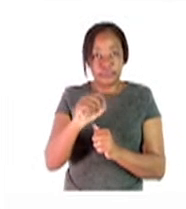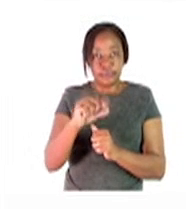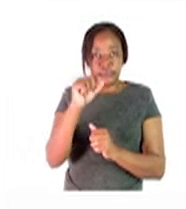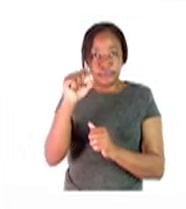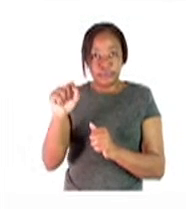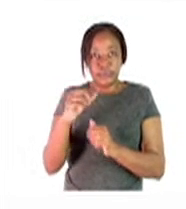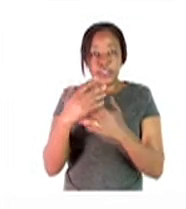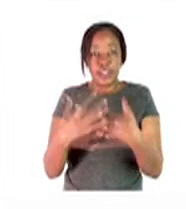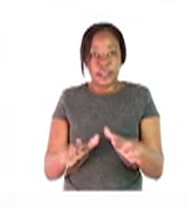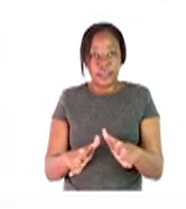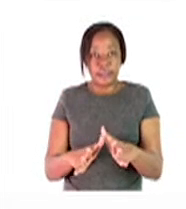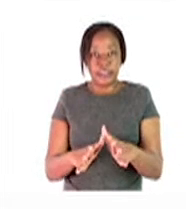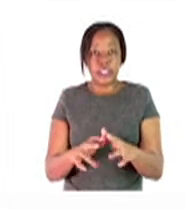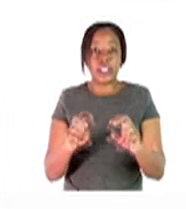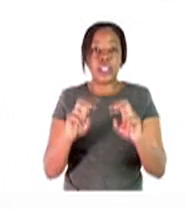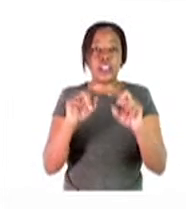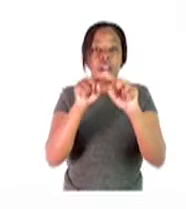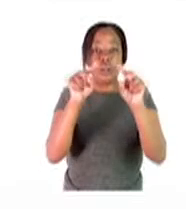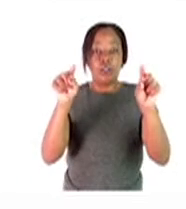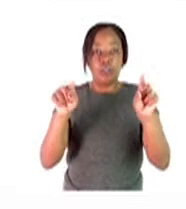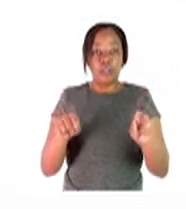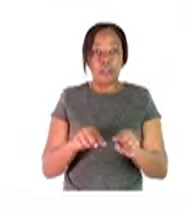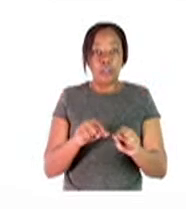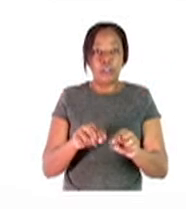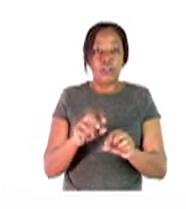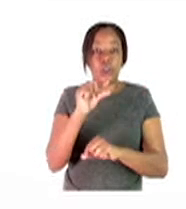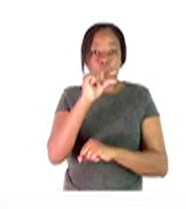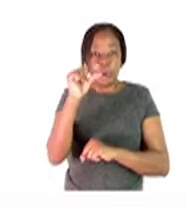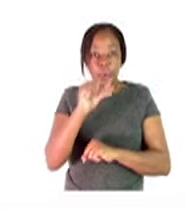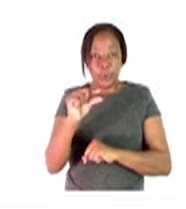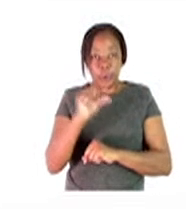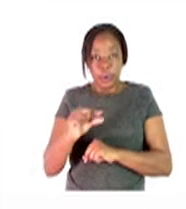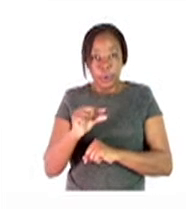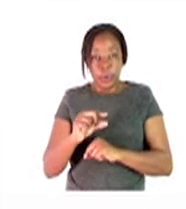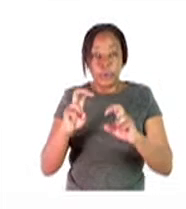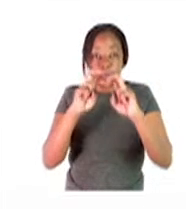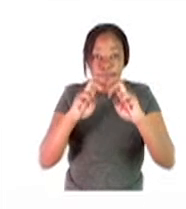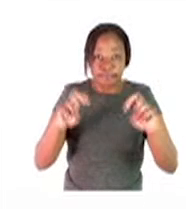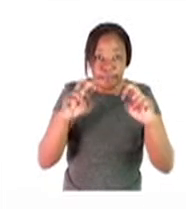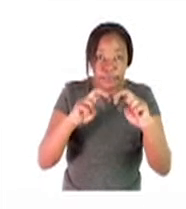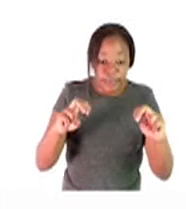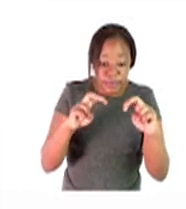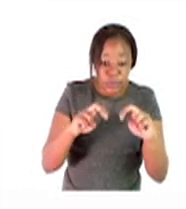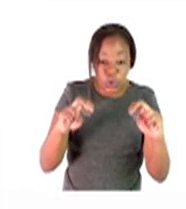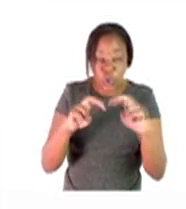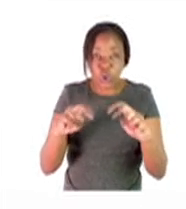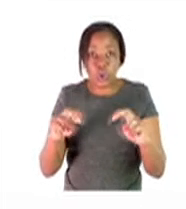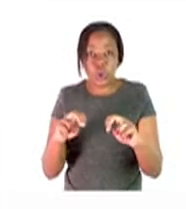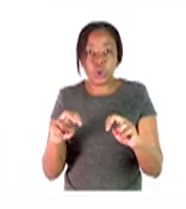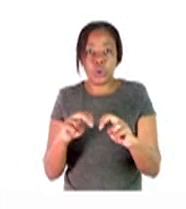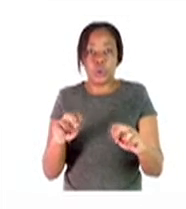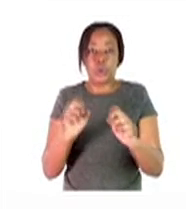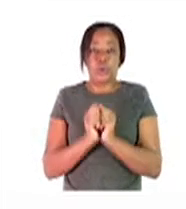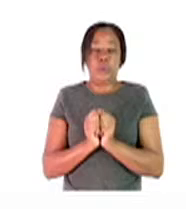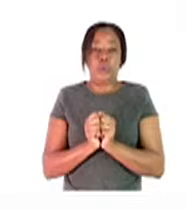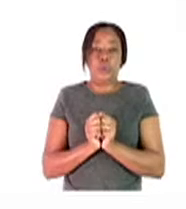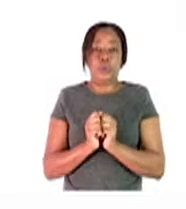this word search, which is below. Find the means of communication below. All